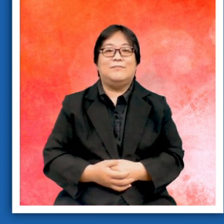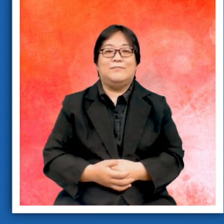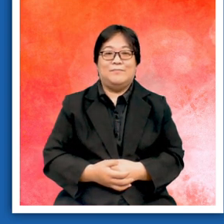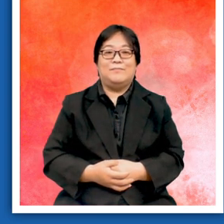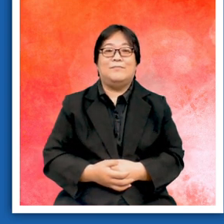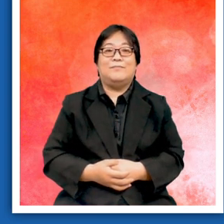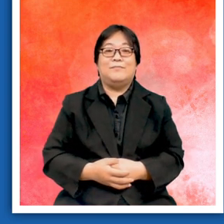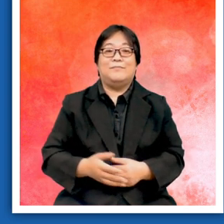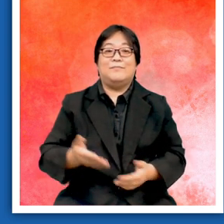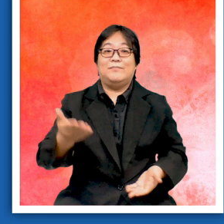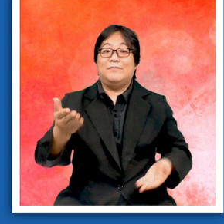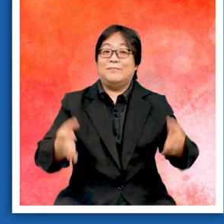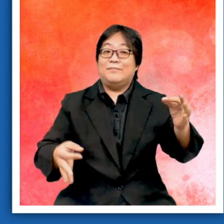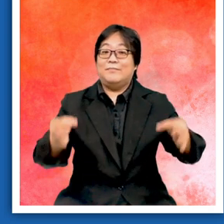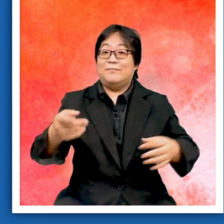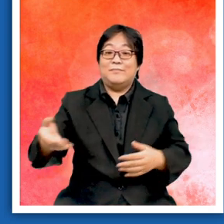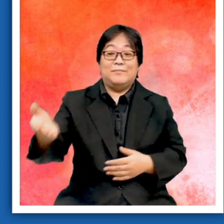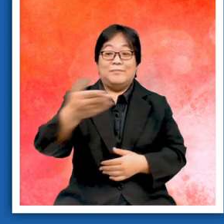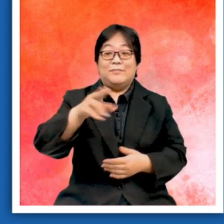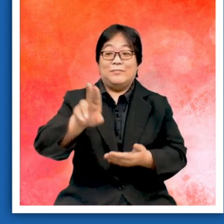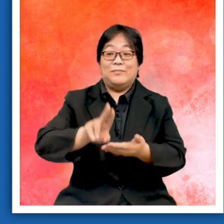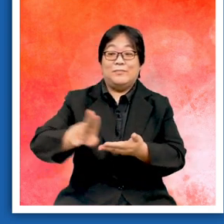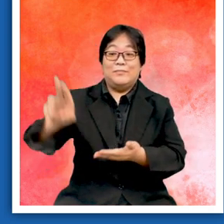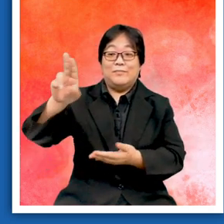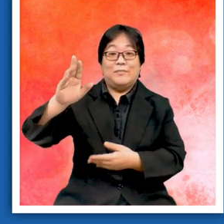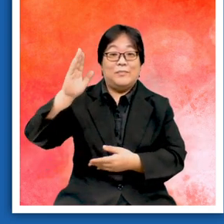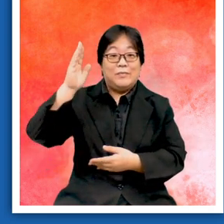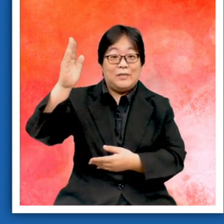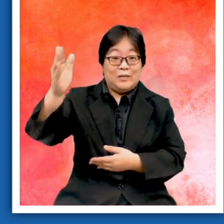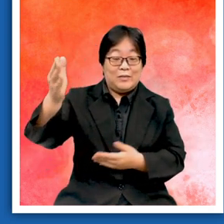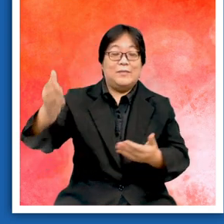In case the university is going to